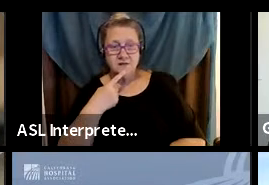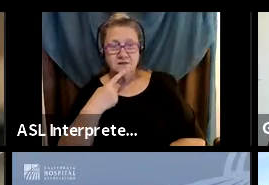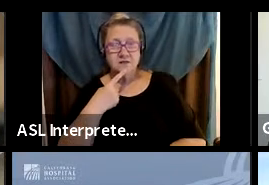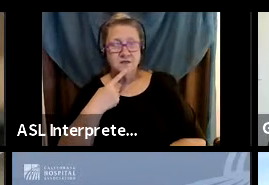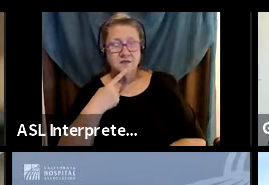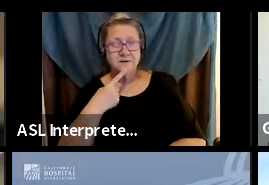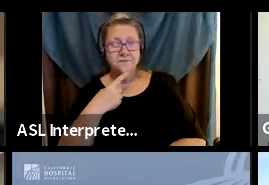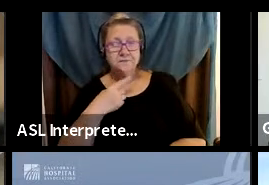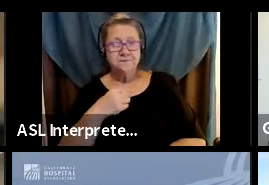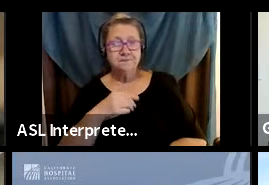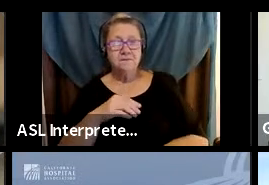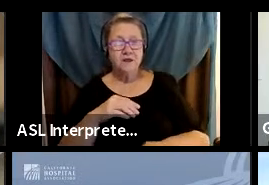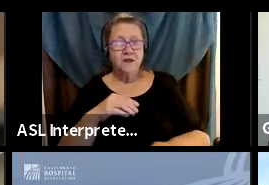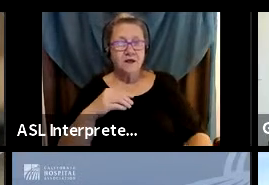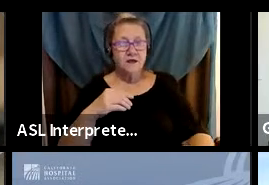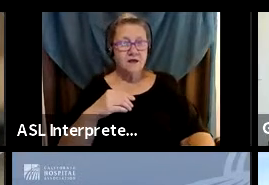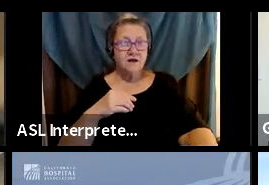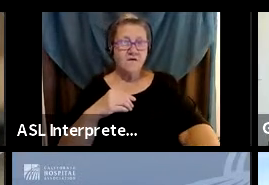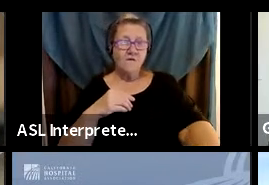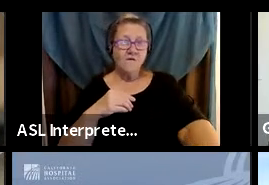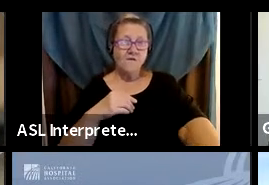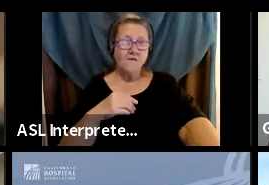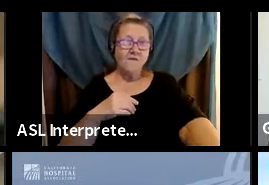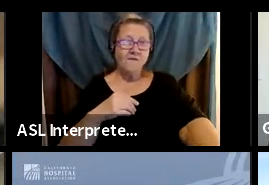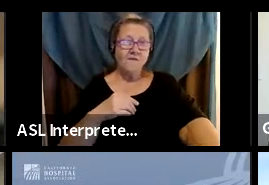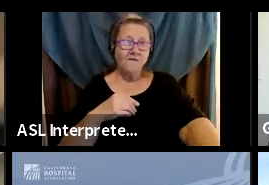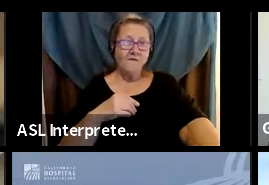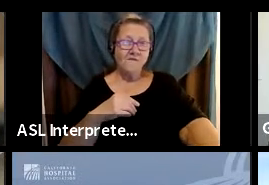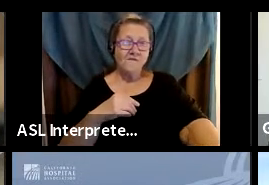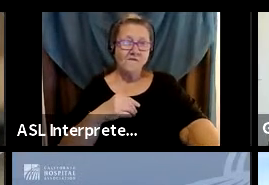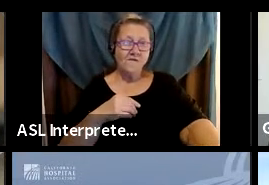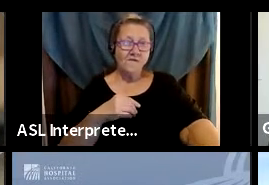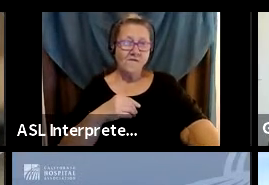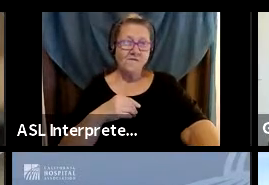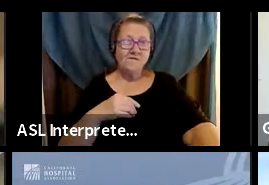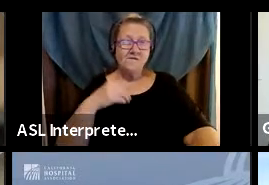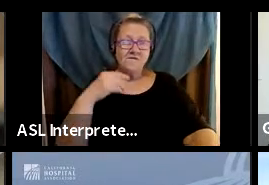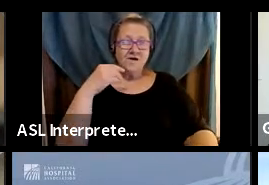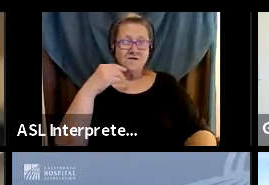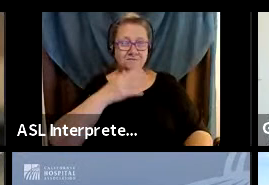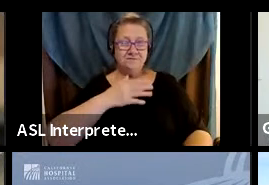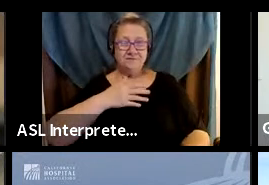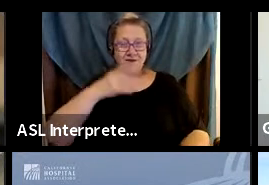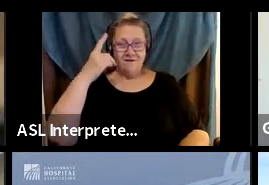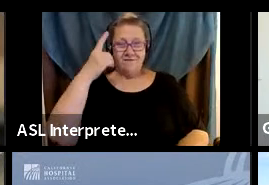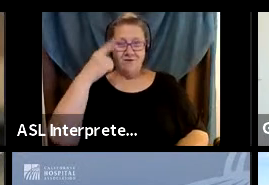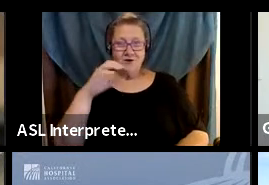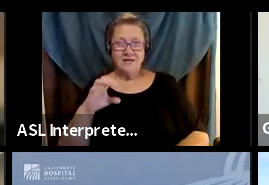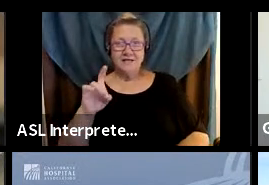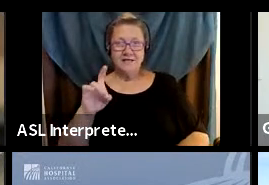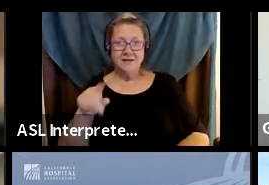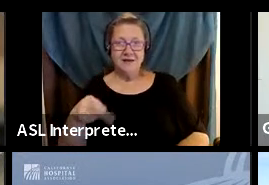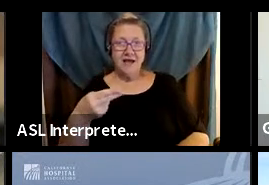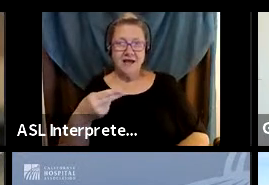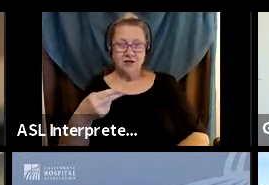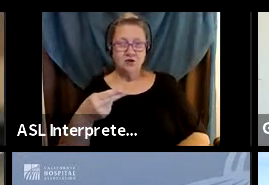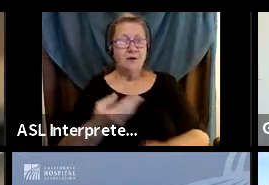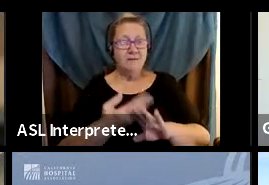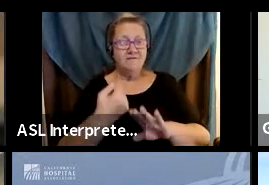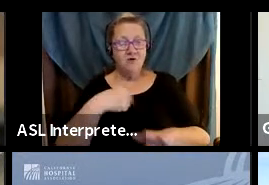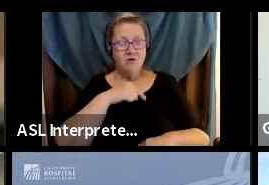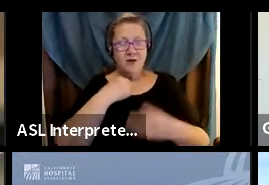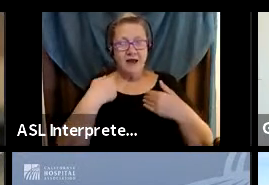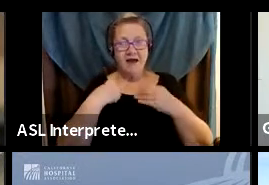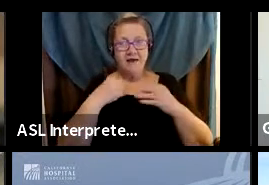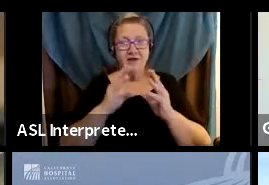I will say on behalf of my my colleagues at CDPH, typically before we have these meetings,